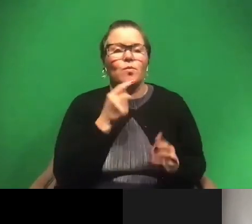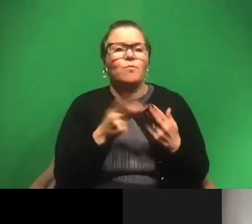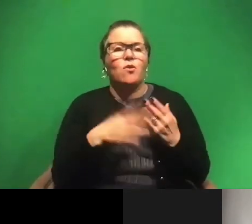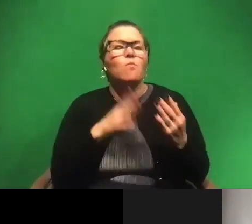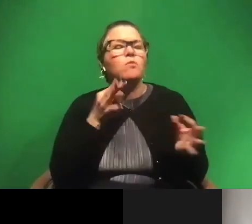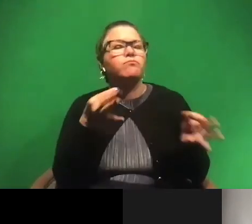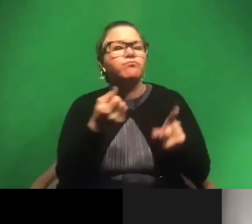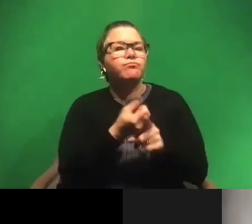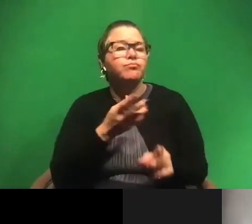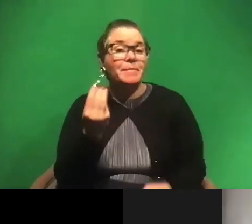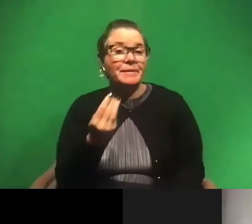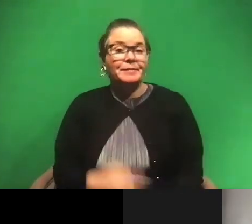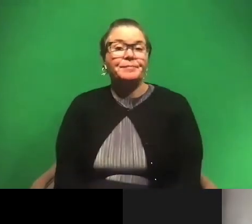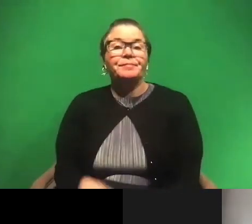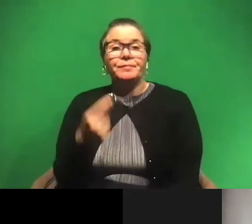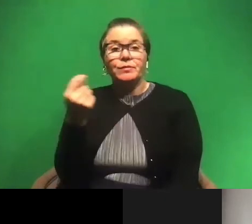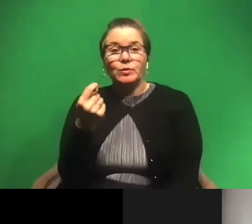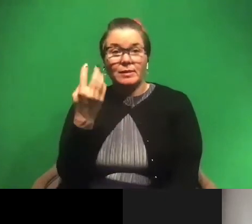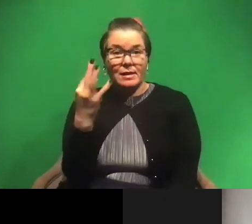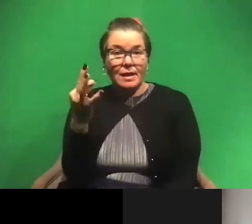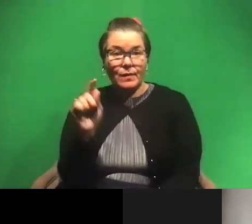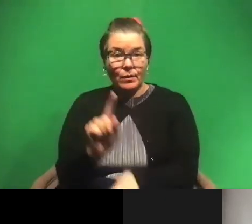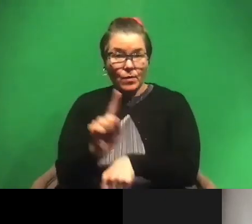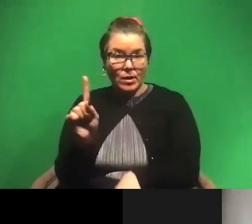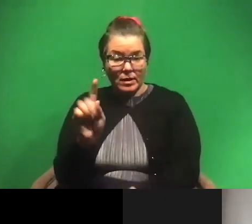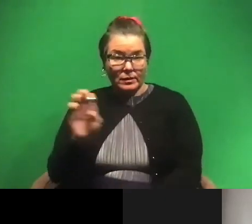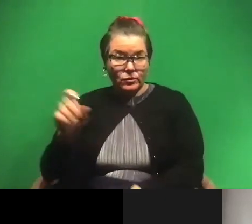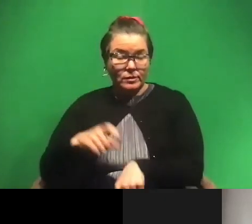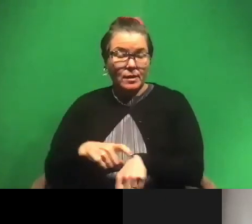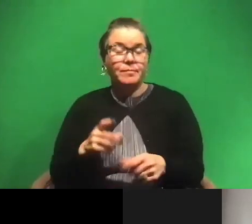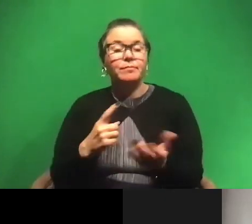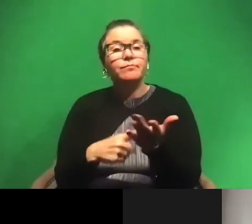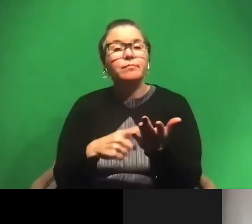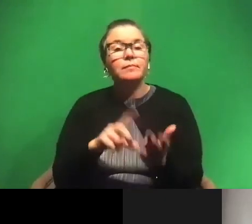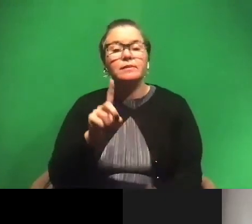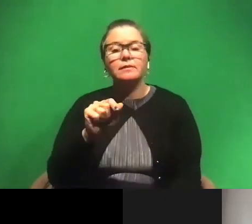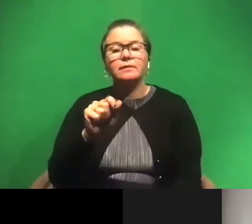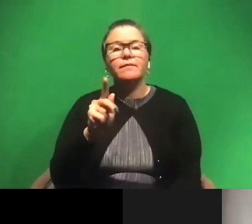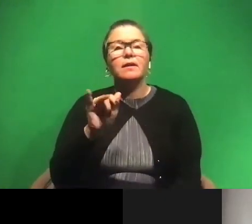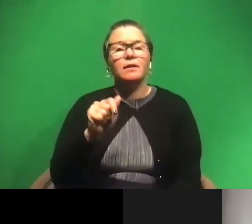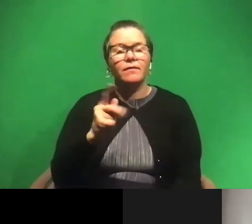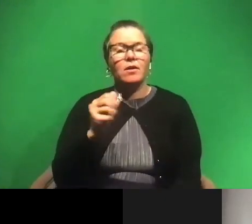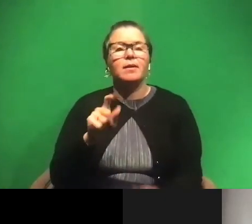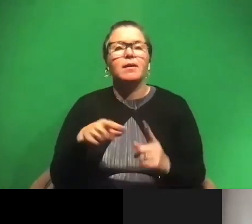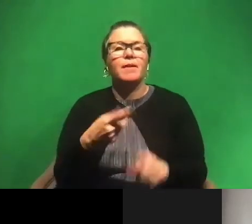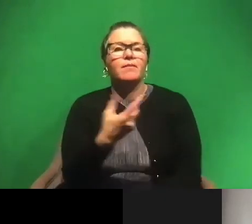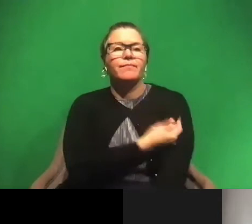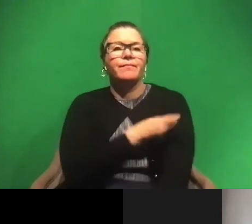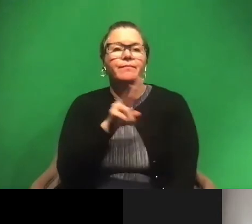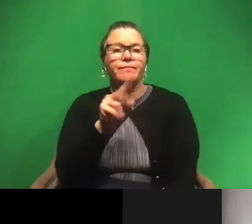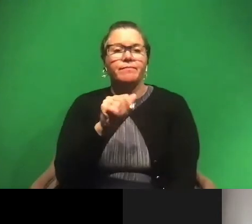on Monday. On Tuesday, the 19th at 1 p.m., we're going to be talking with Devika Varma about vaccines. And then on